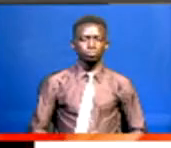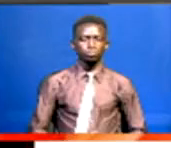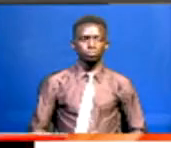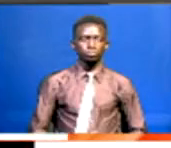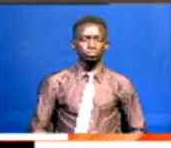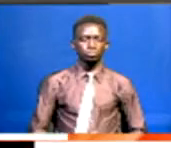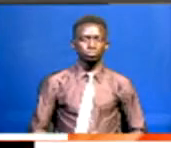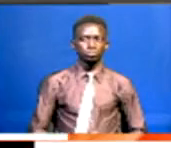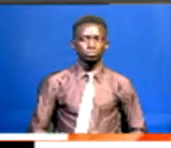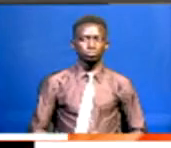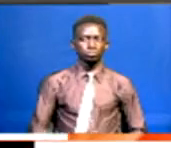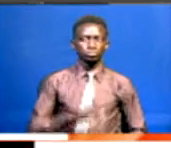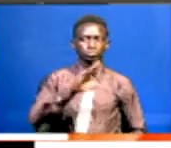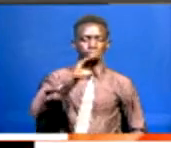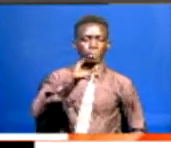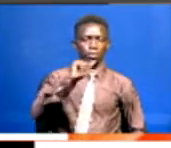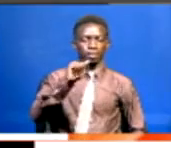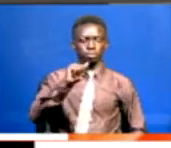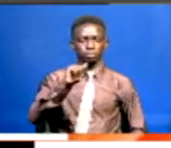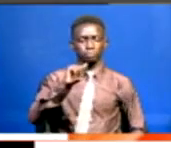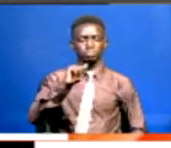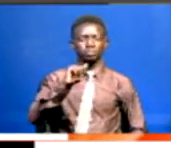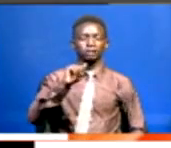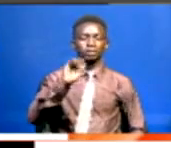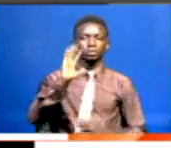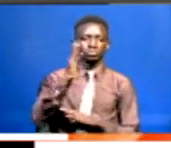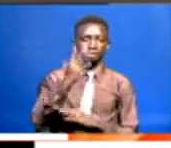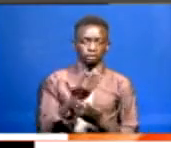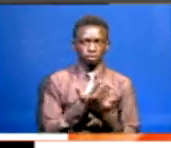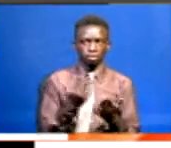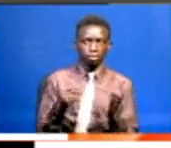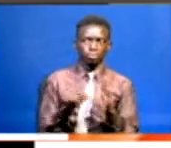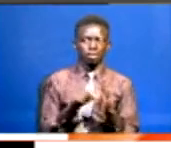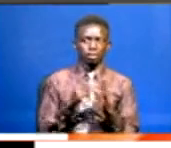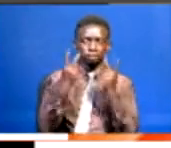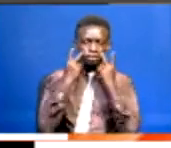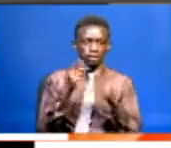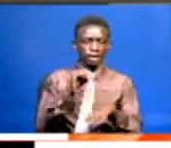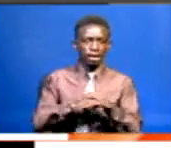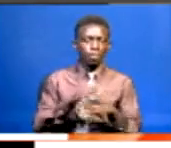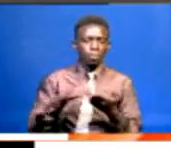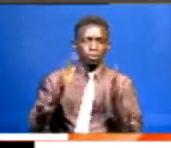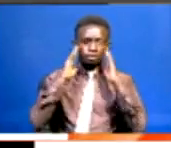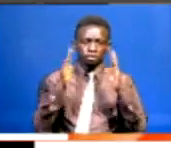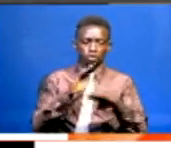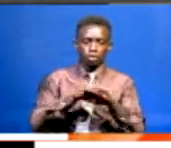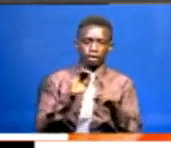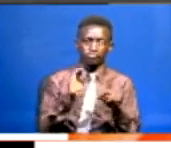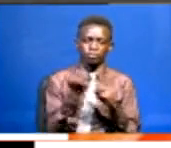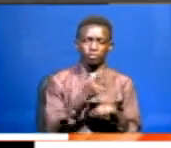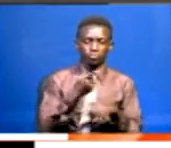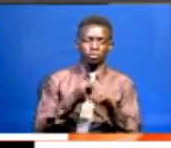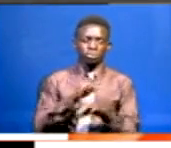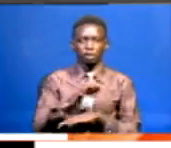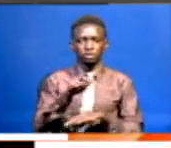The Baobab tree issue is gaining national attention as the committees of the environment from the National Assembly